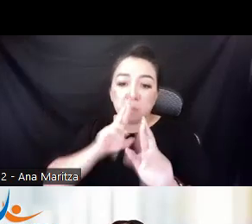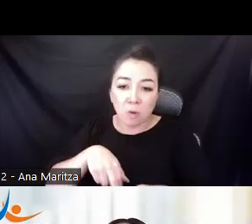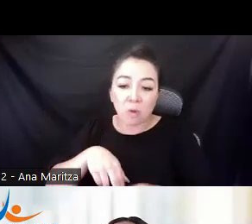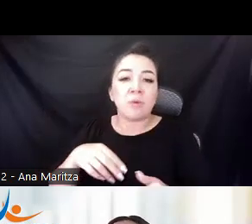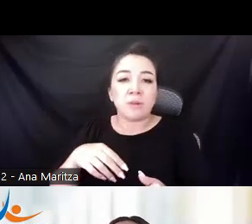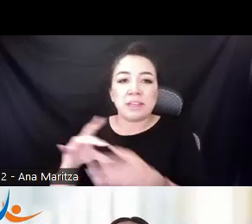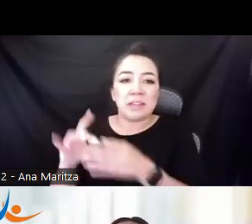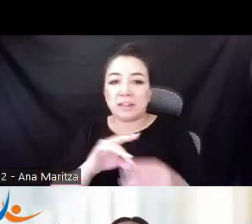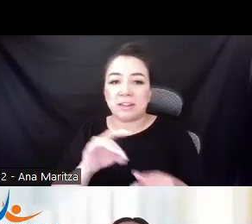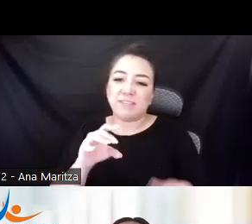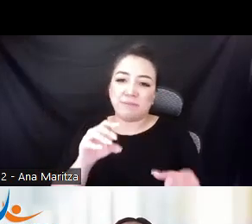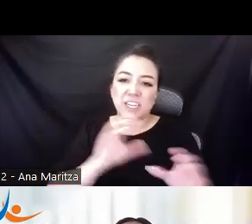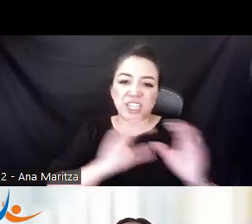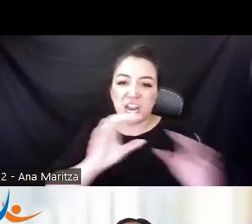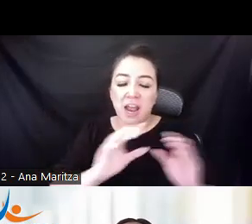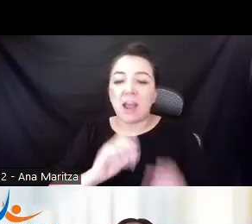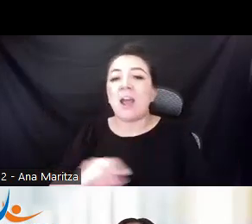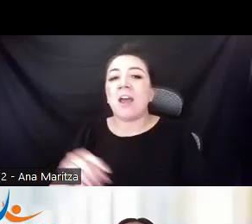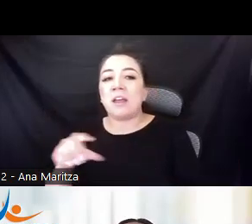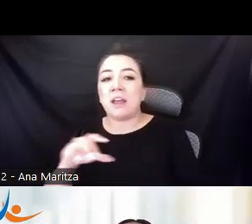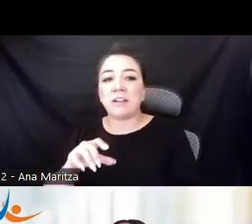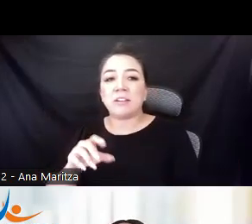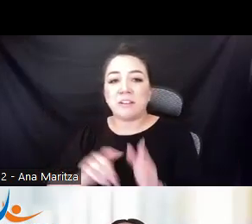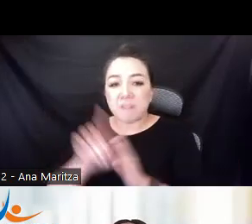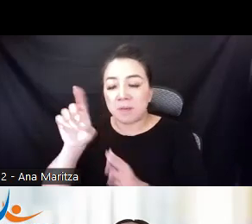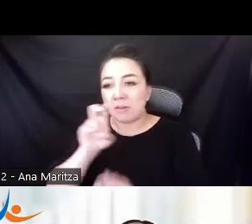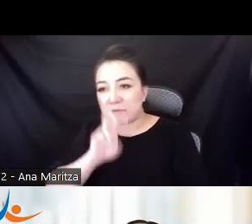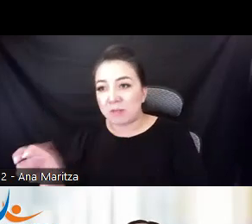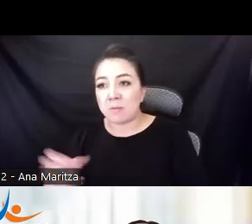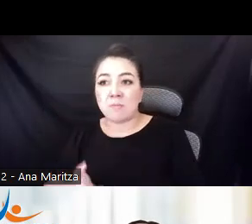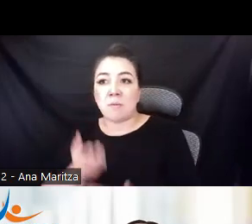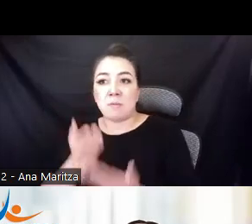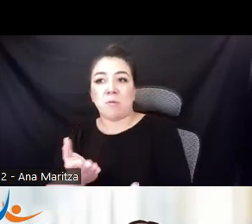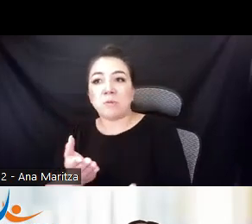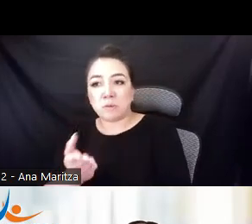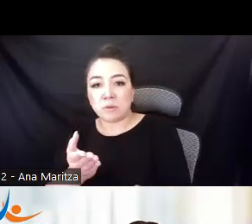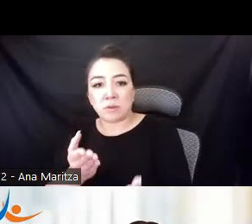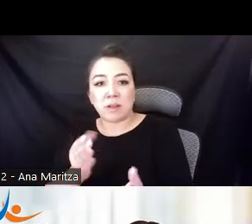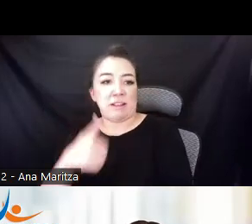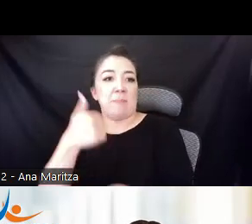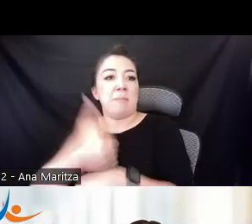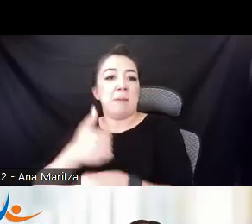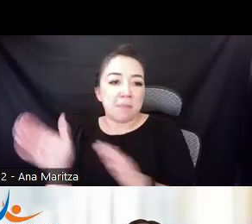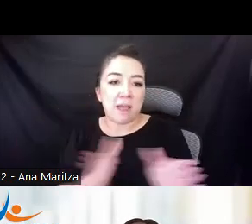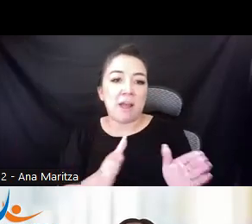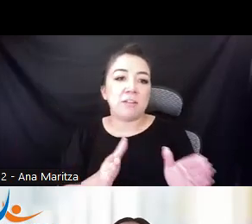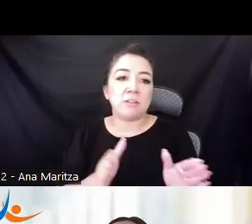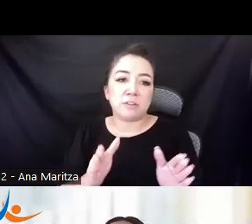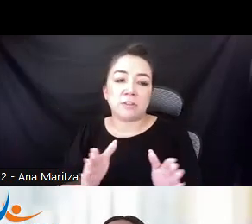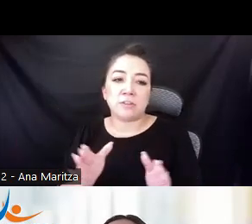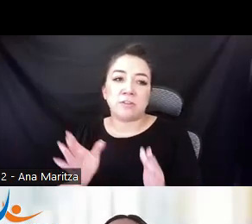been linked in the chat, as well as developing a transformation proposal as an implementation plan to reach Blue